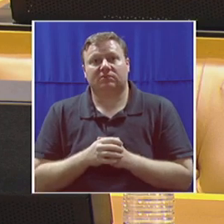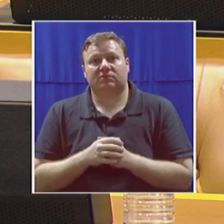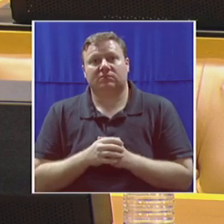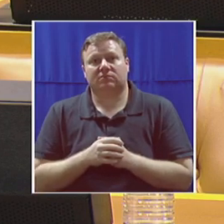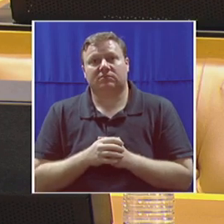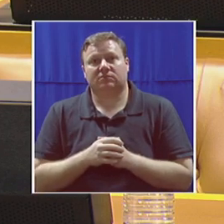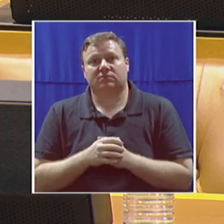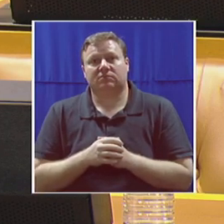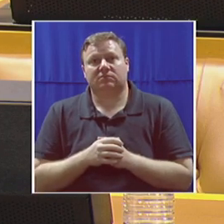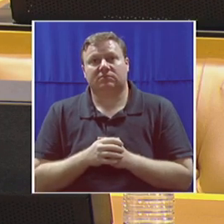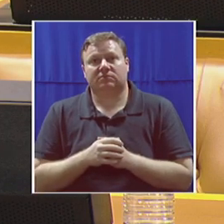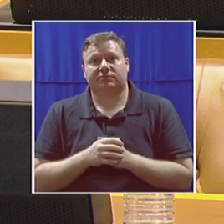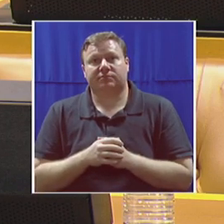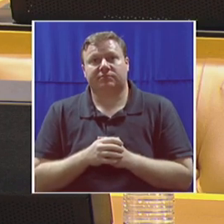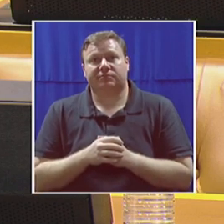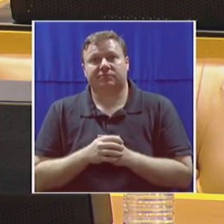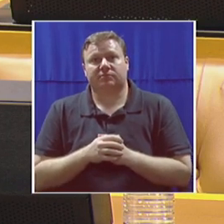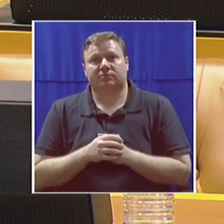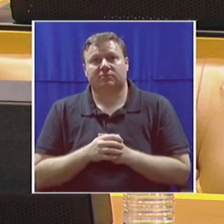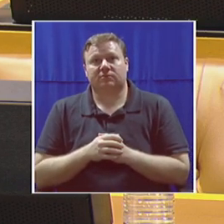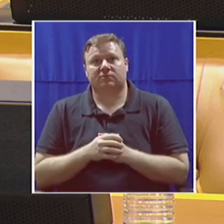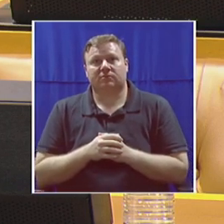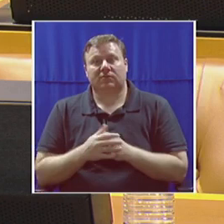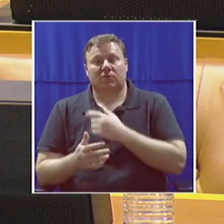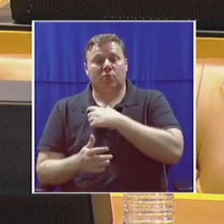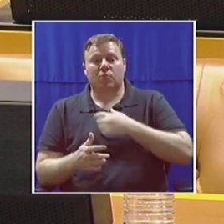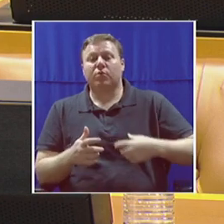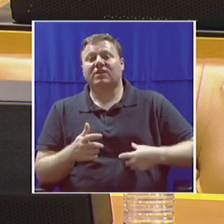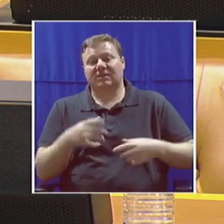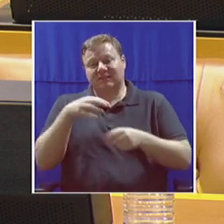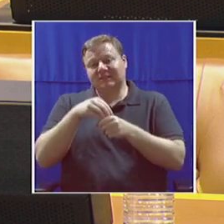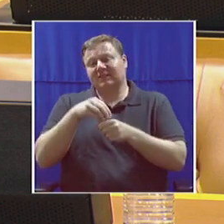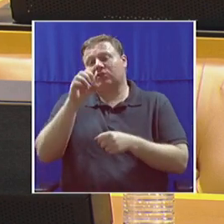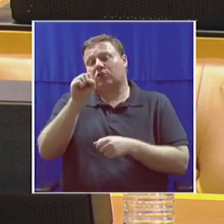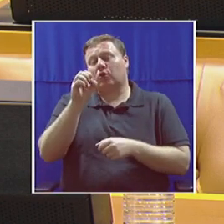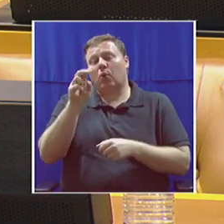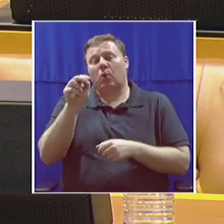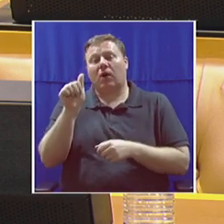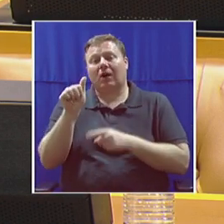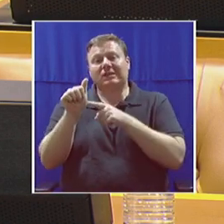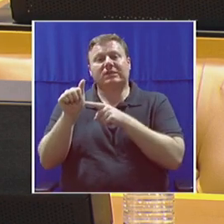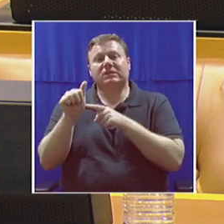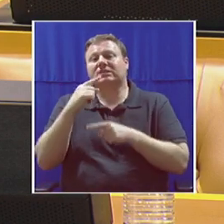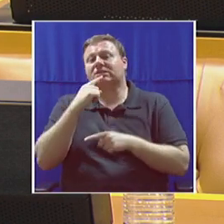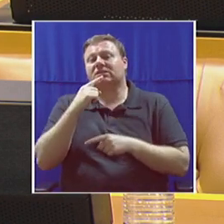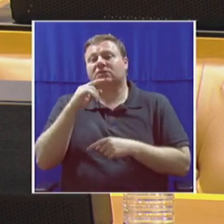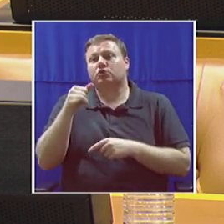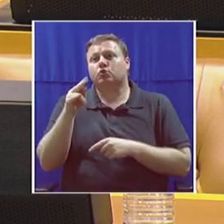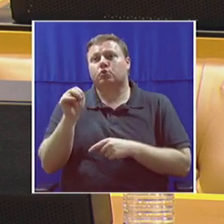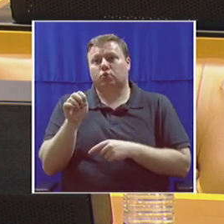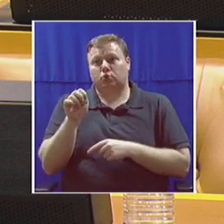follows um the president in his state of the nation address in June